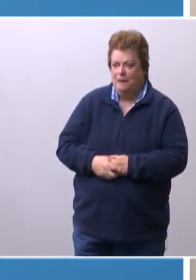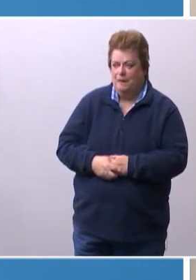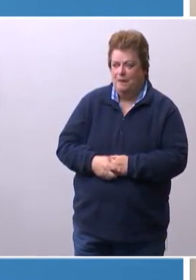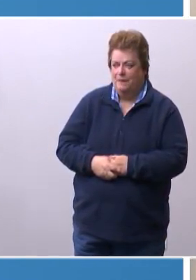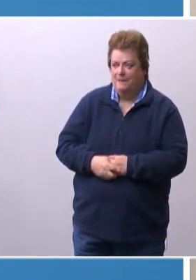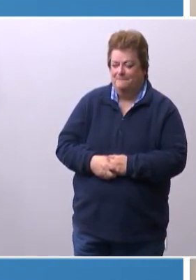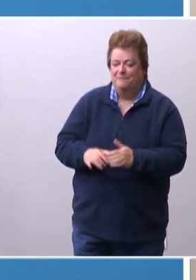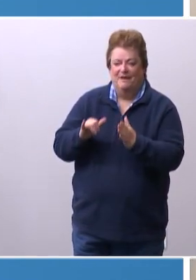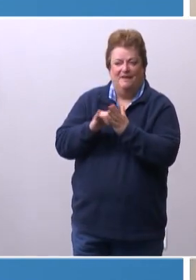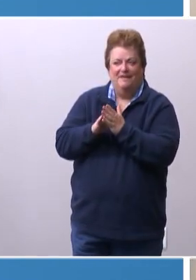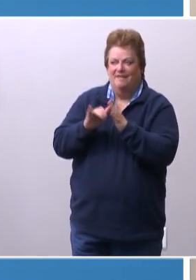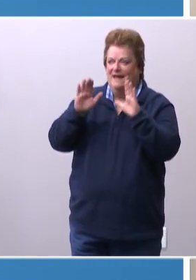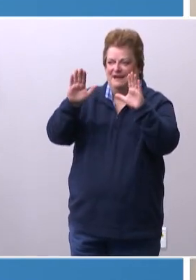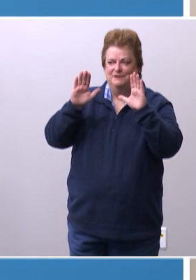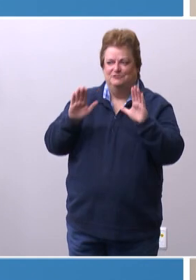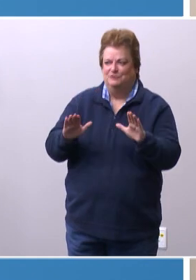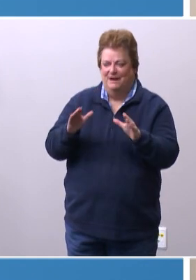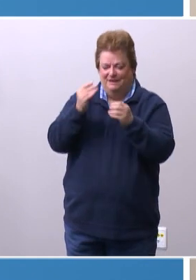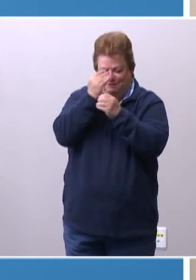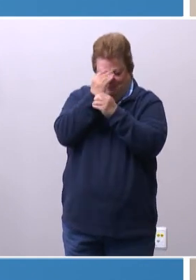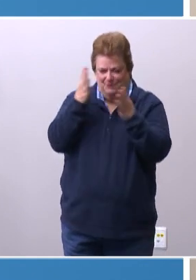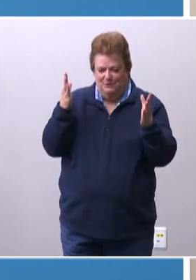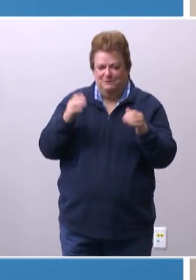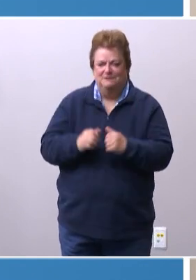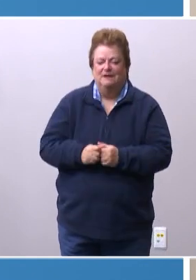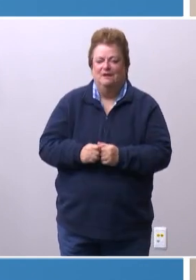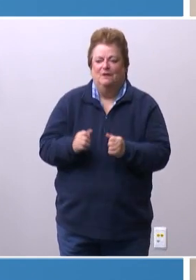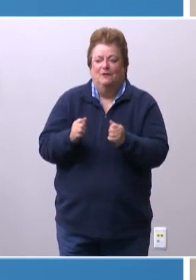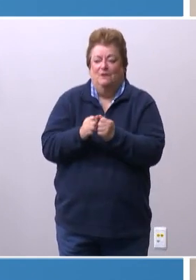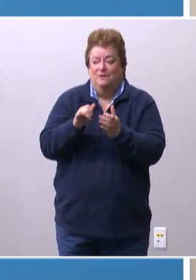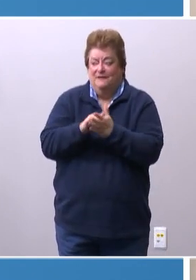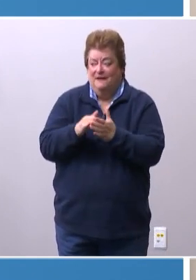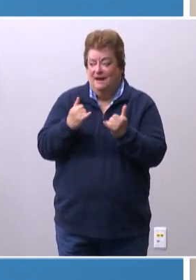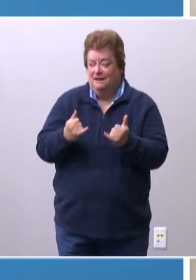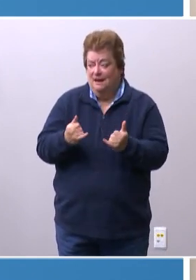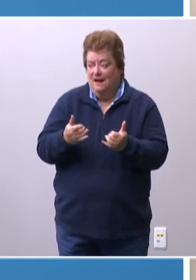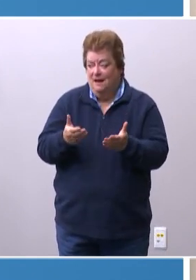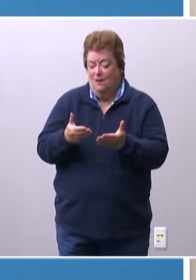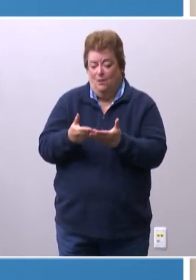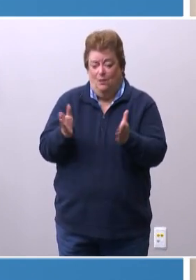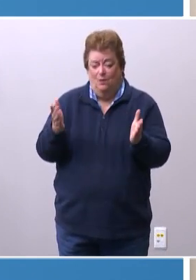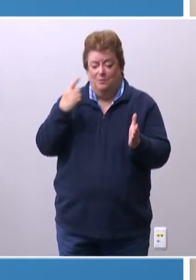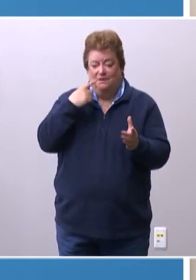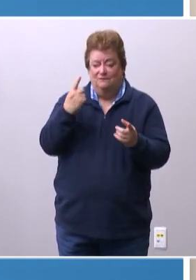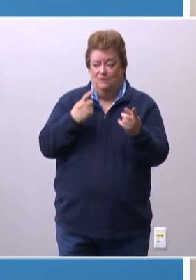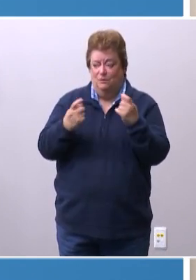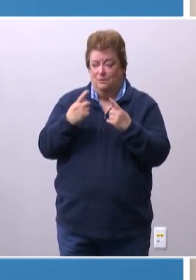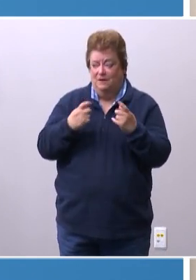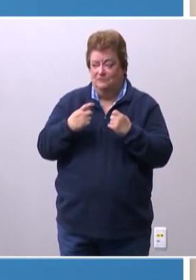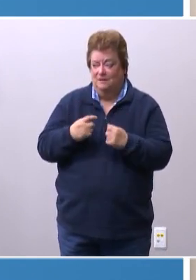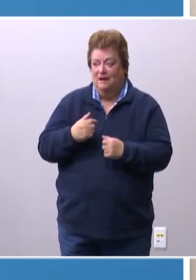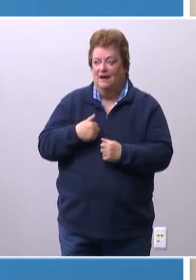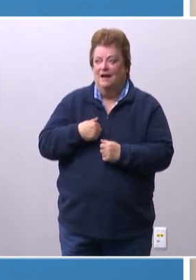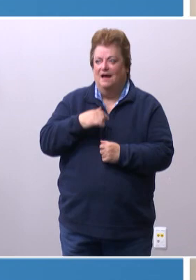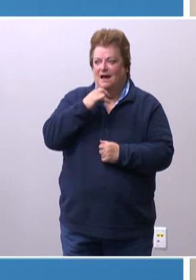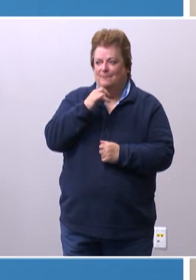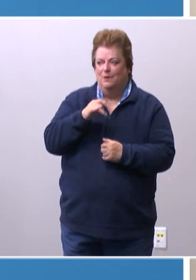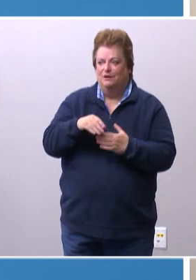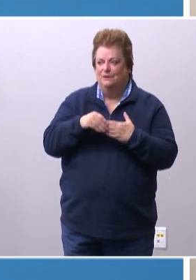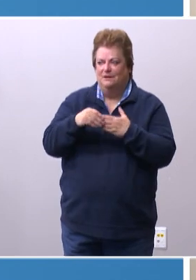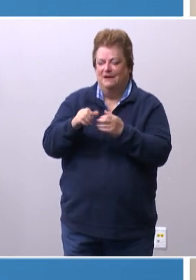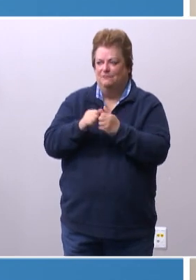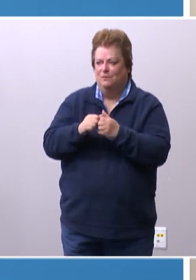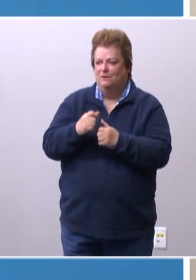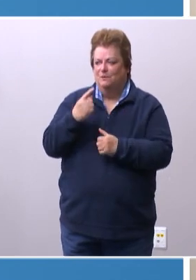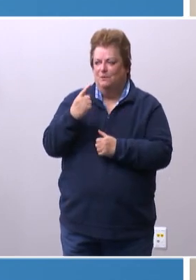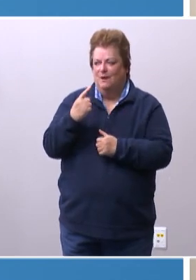That is great news. With that, we'd be happy to take any questions, and knowing what week it is, I'm just going to lead off with an answer that Halloween